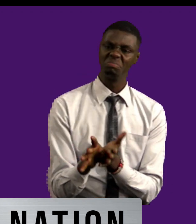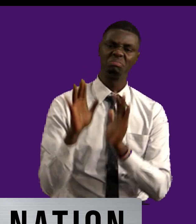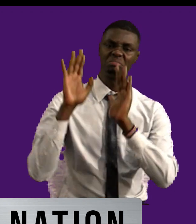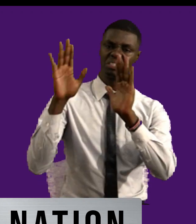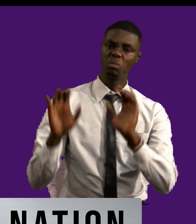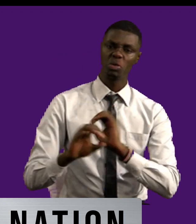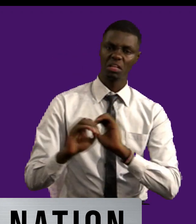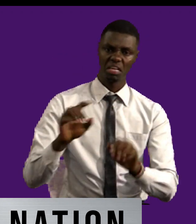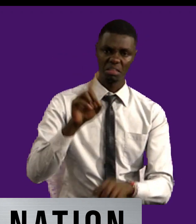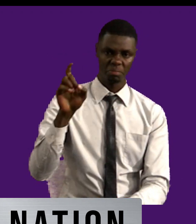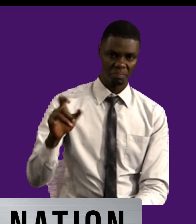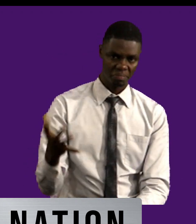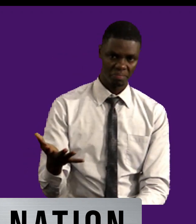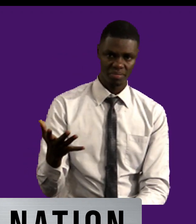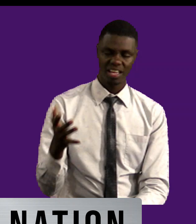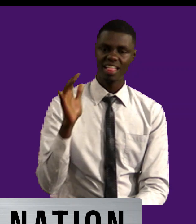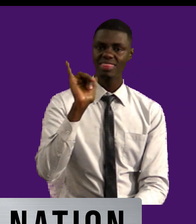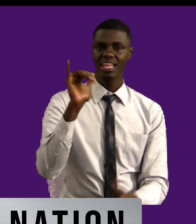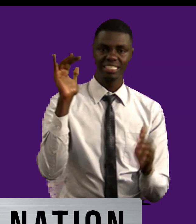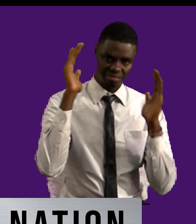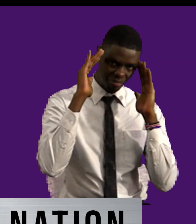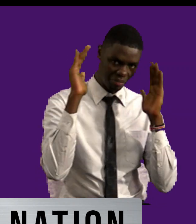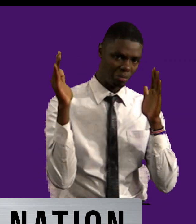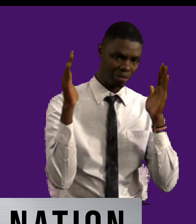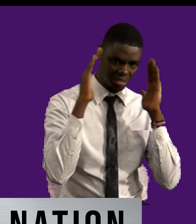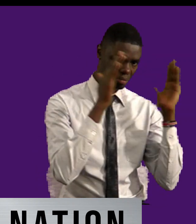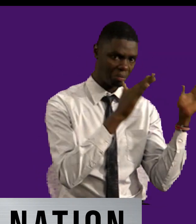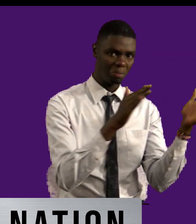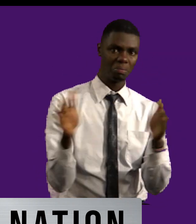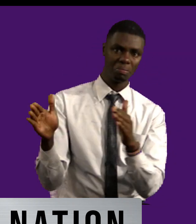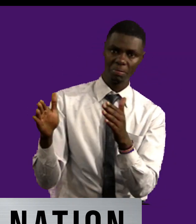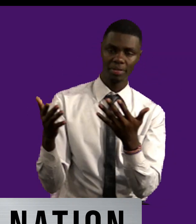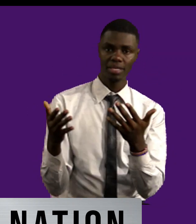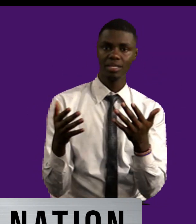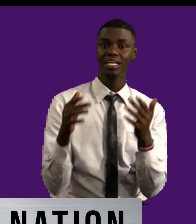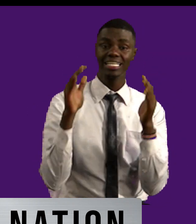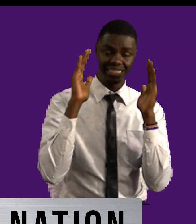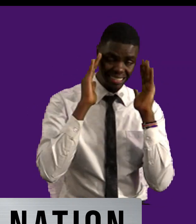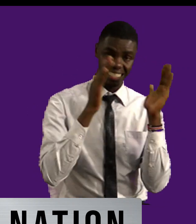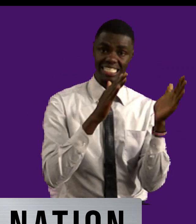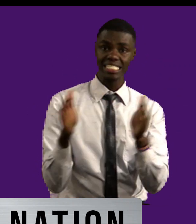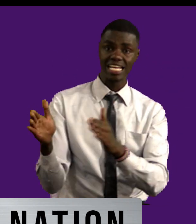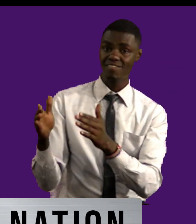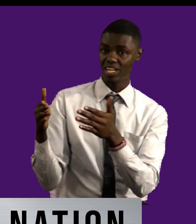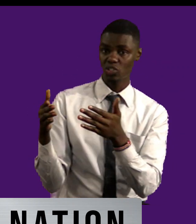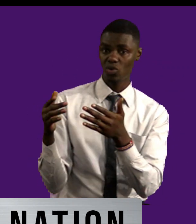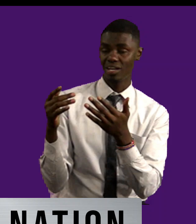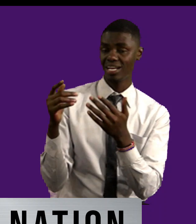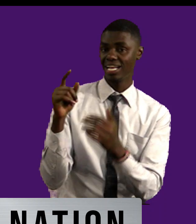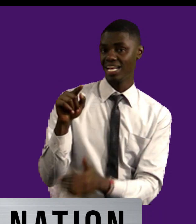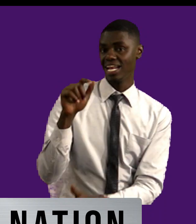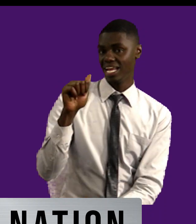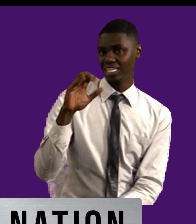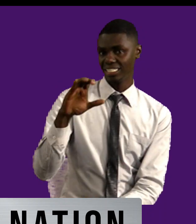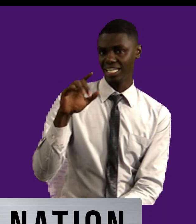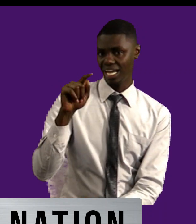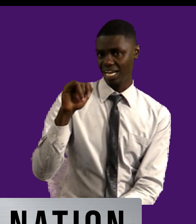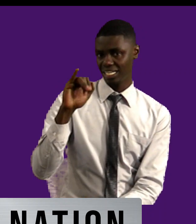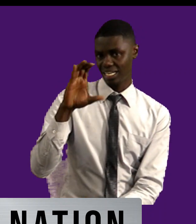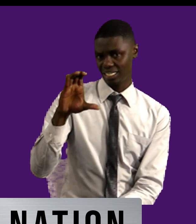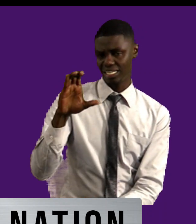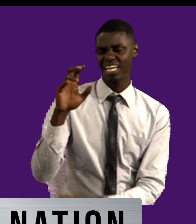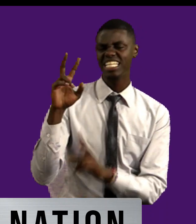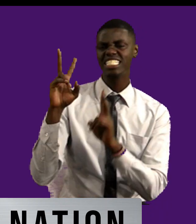non-issue? It's a diversionary tactic? Much as it's a diversionary tactic, it's an issue